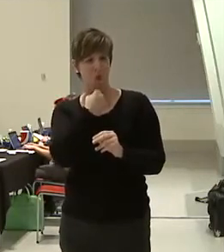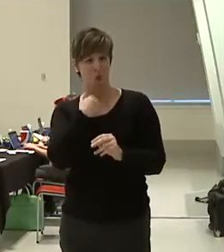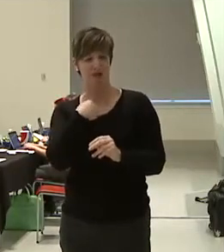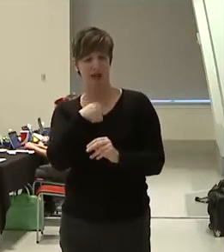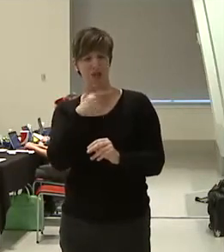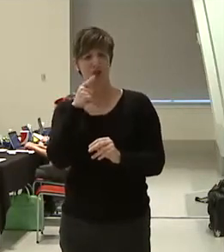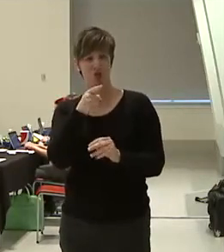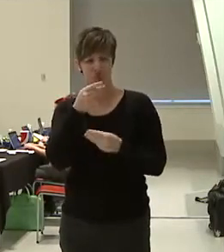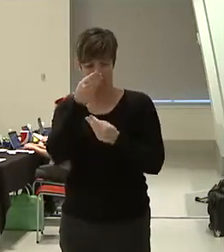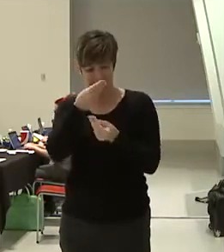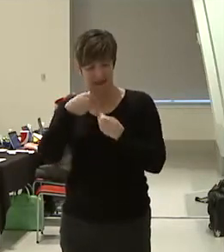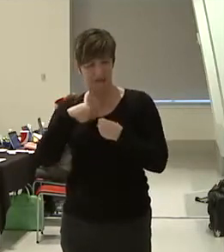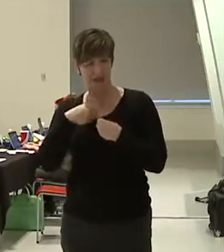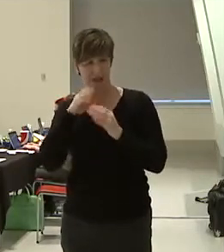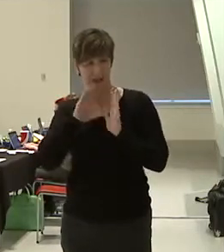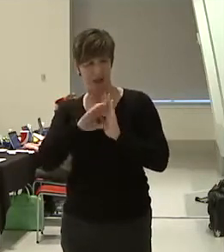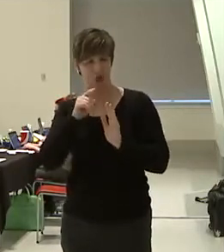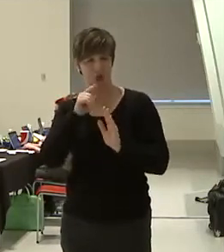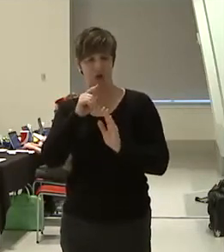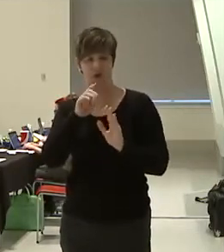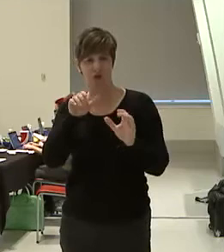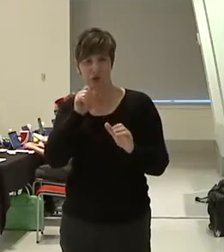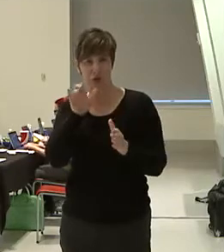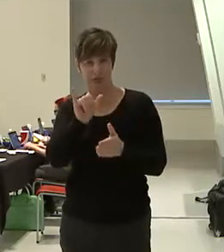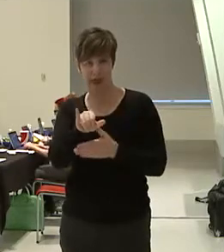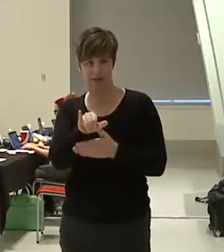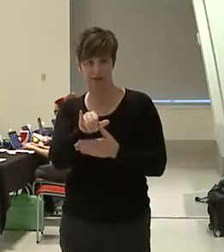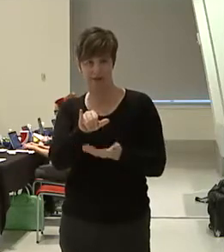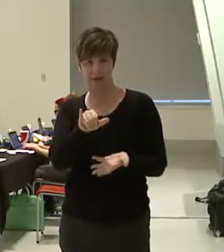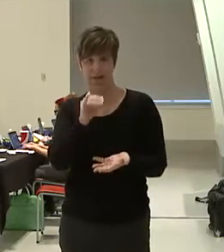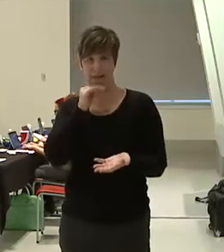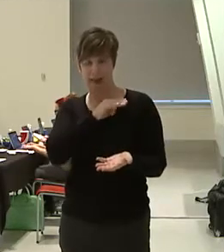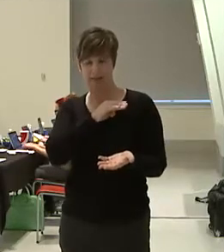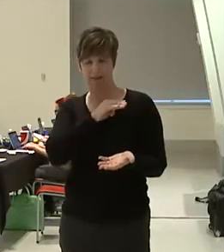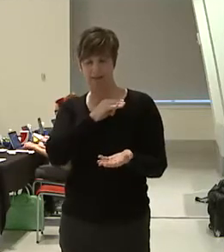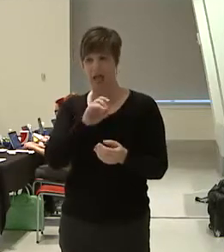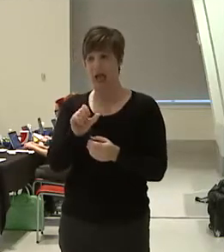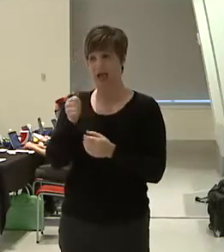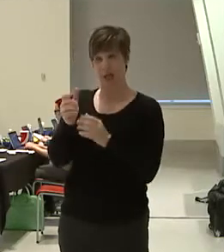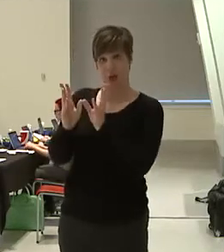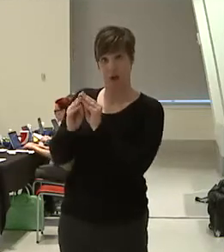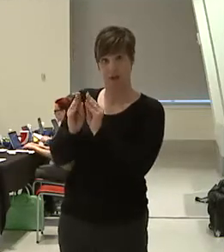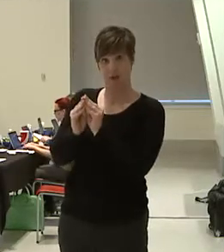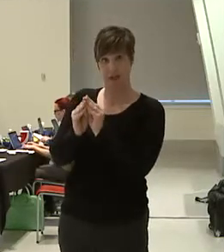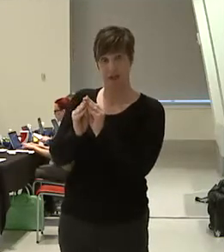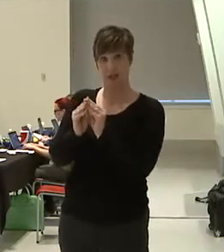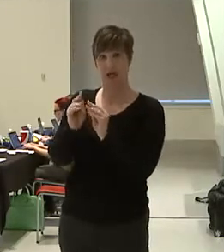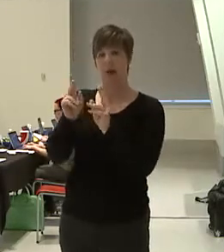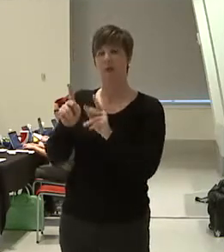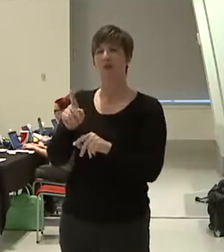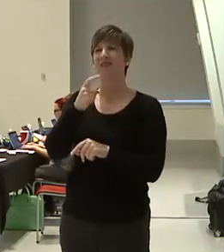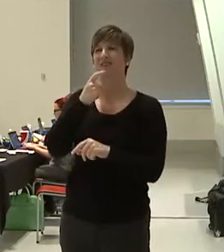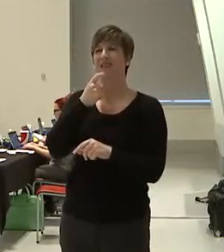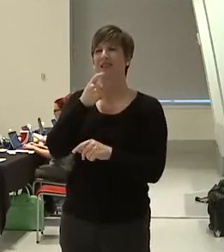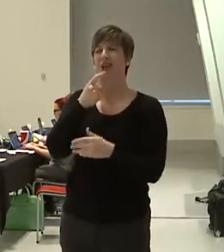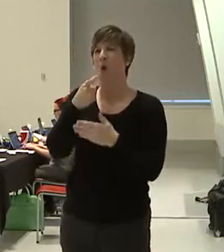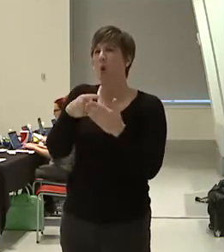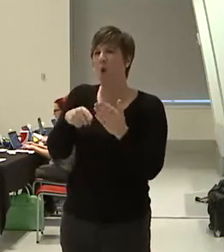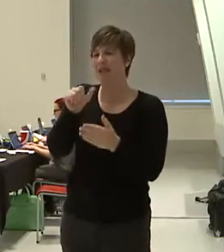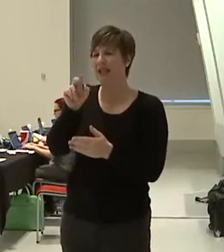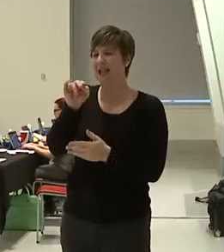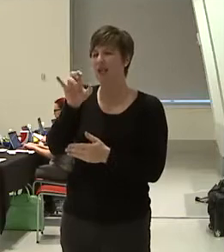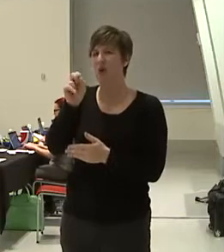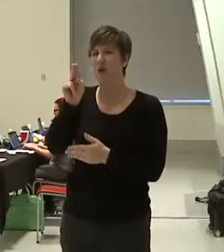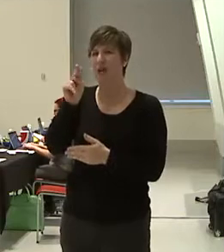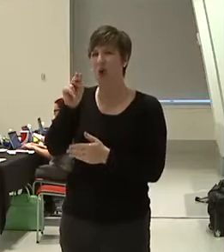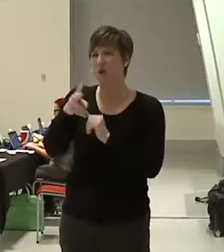said you were going to do it, and you didn't, right? And at that same at another press conference, somebody said, well, what did Antonio steal? Because